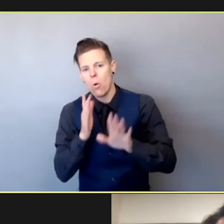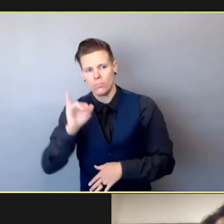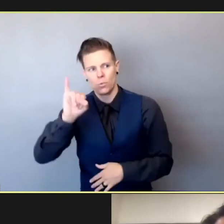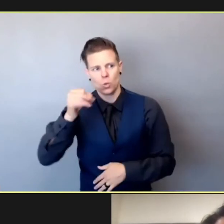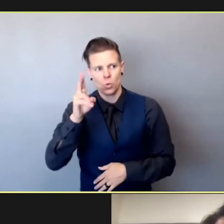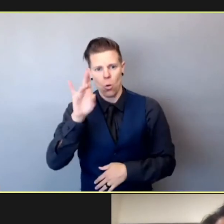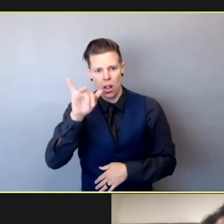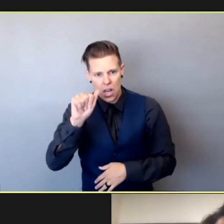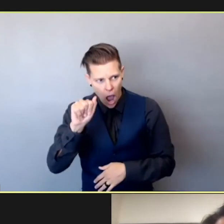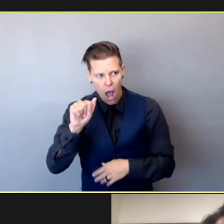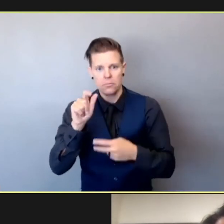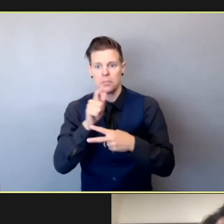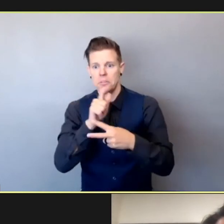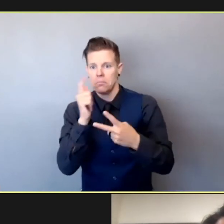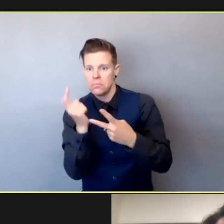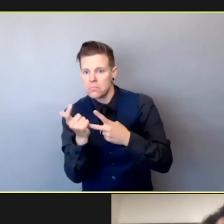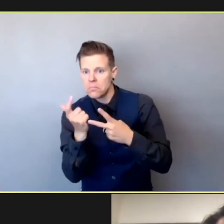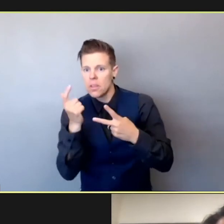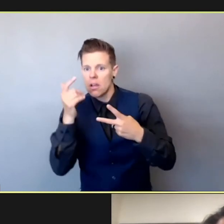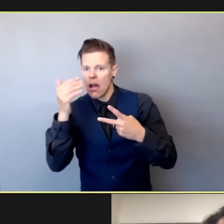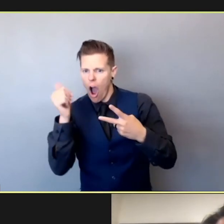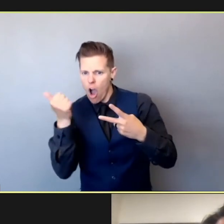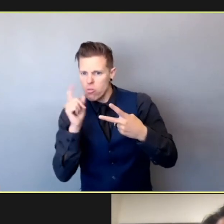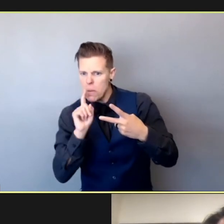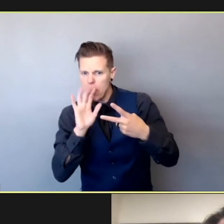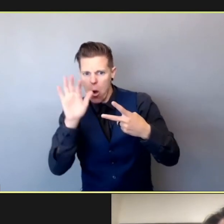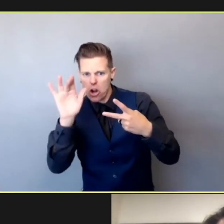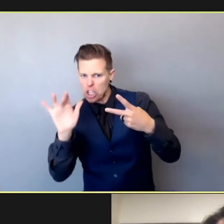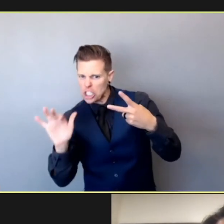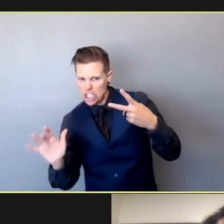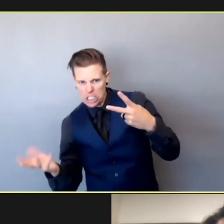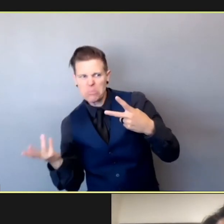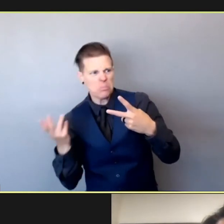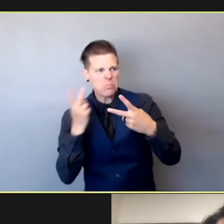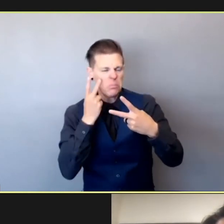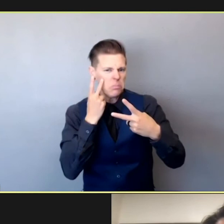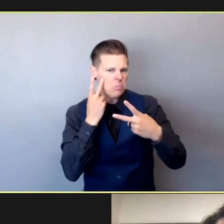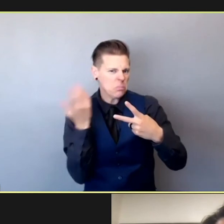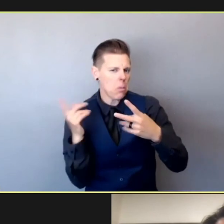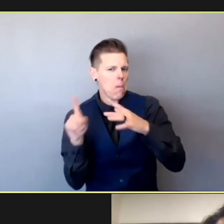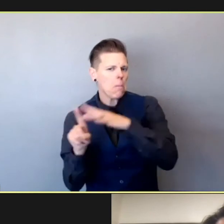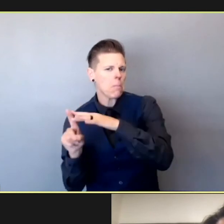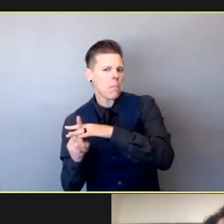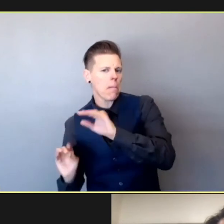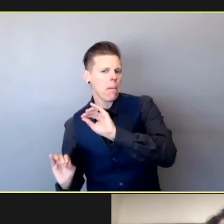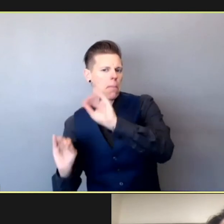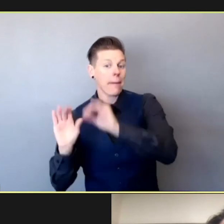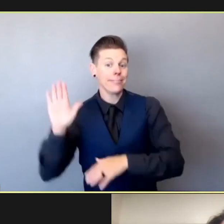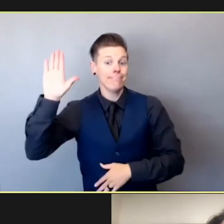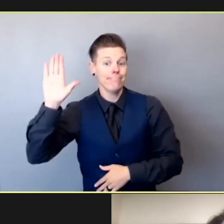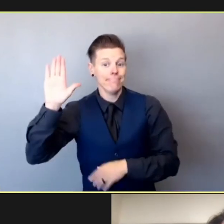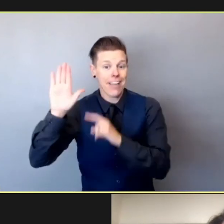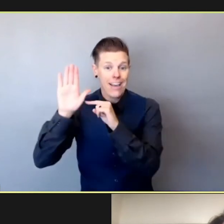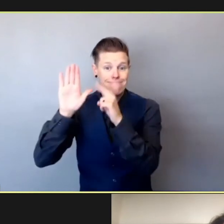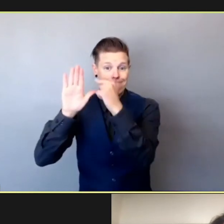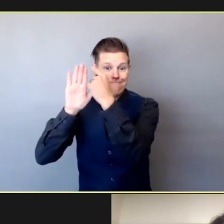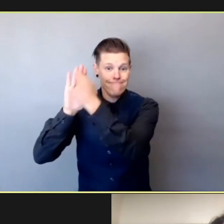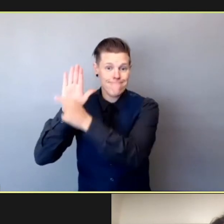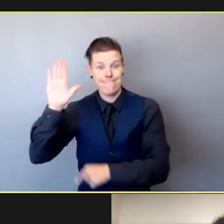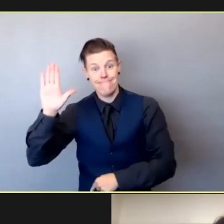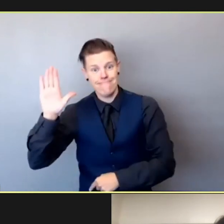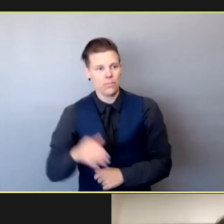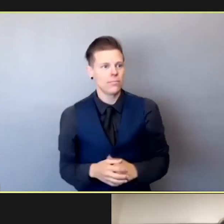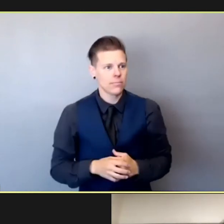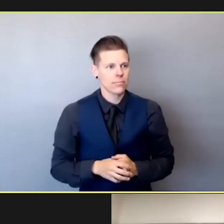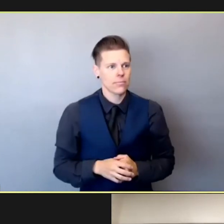members of the press would like to ask a question, by all means, raise your hand or pop it in the chat and we will ensure that it gets answered. So for now, Julia, you